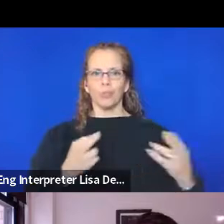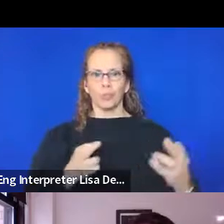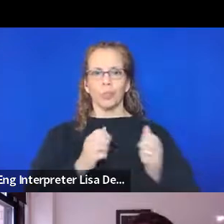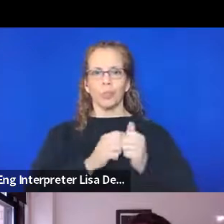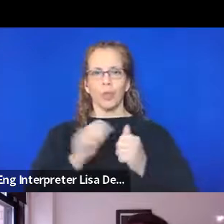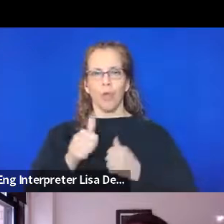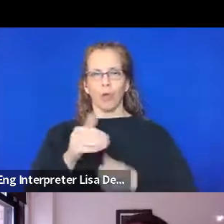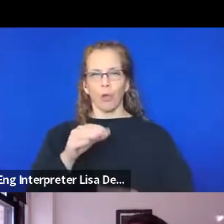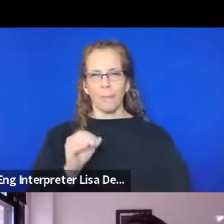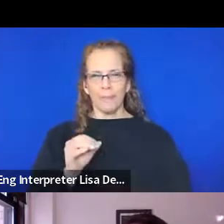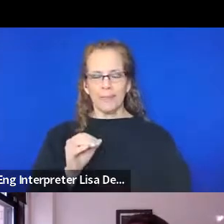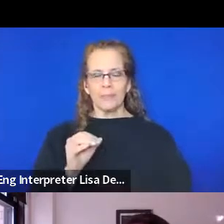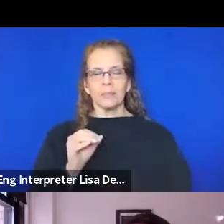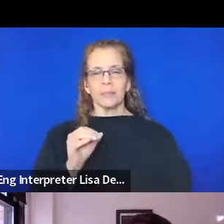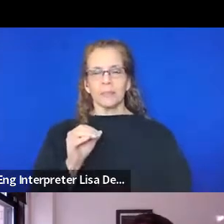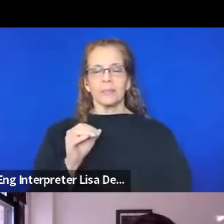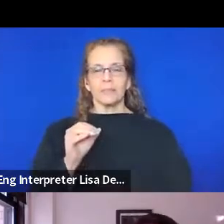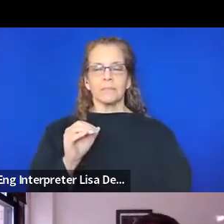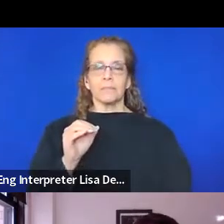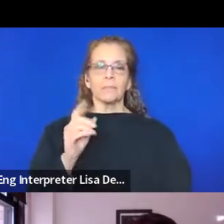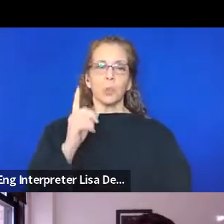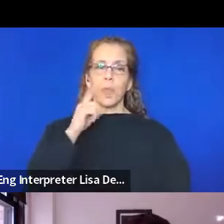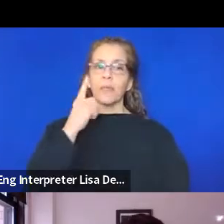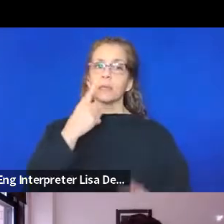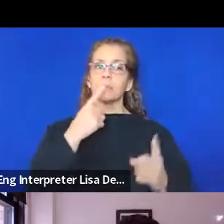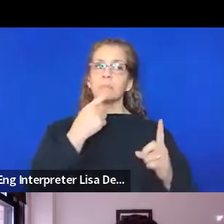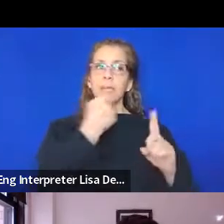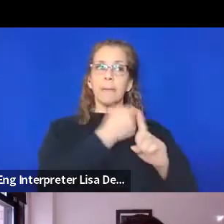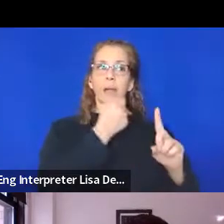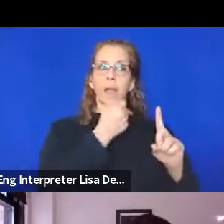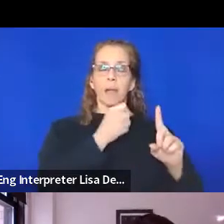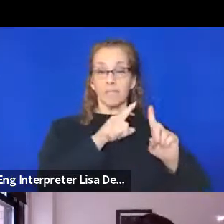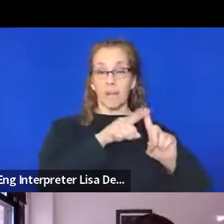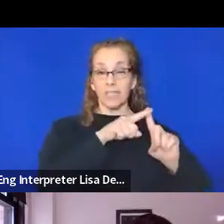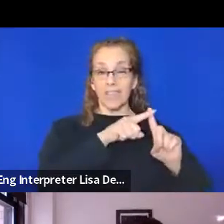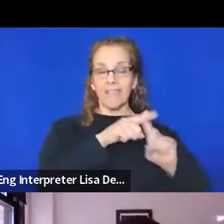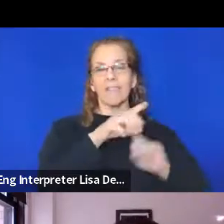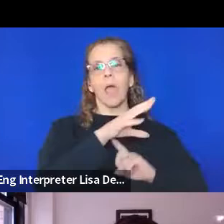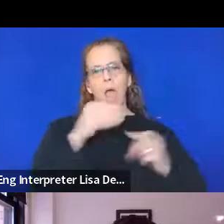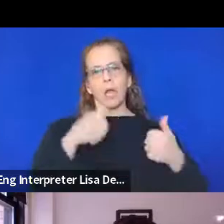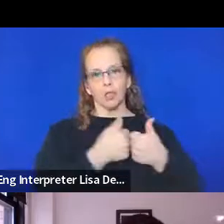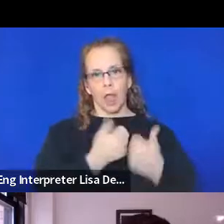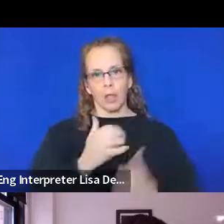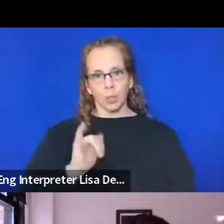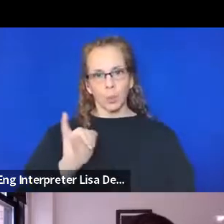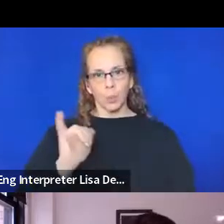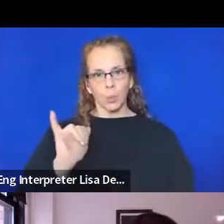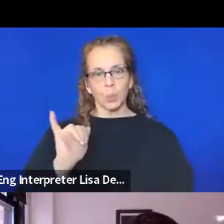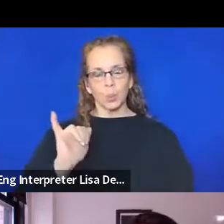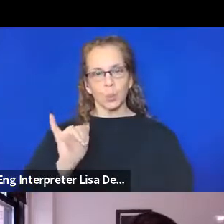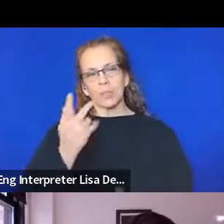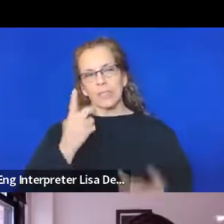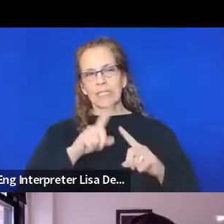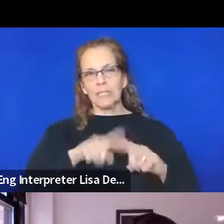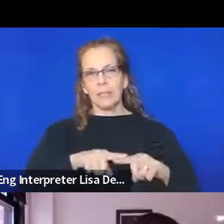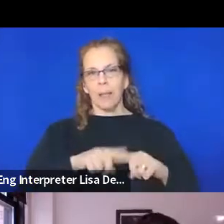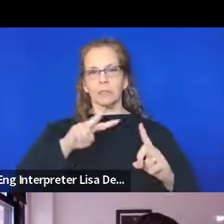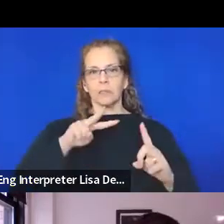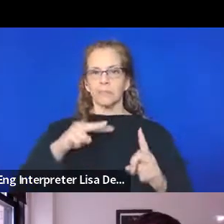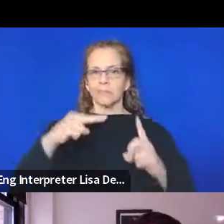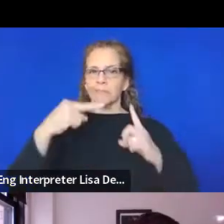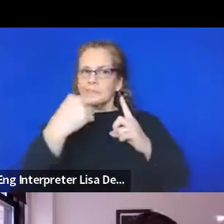I think it's had a positive impact and also a challenging impact. So it depends on which way you're looking at